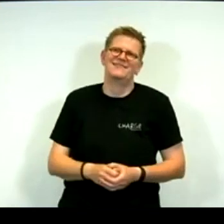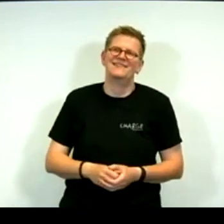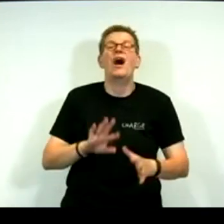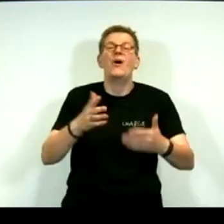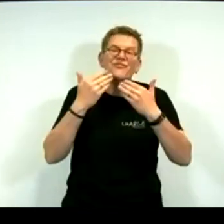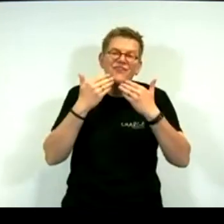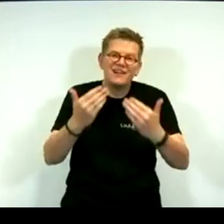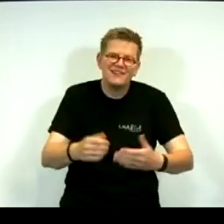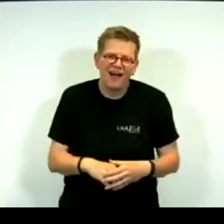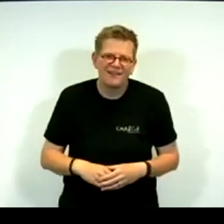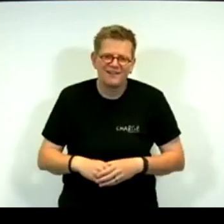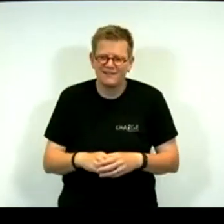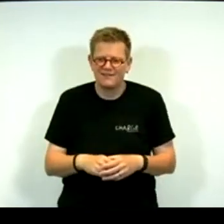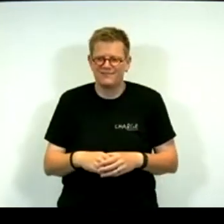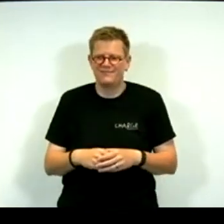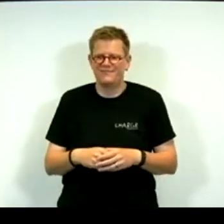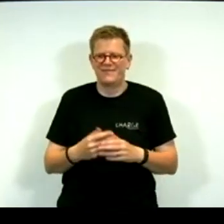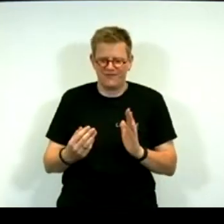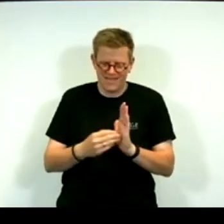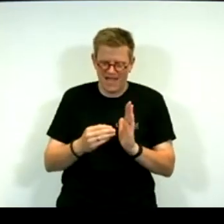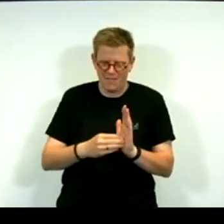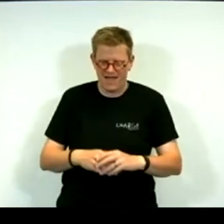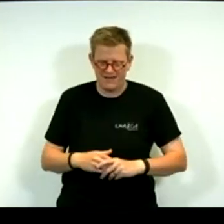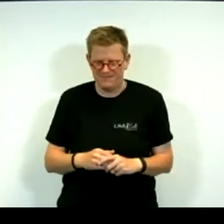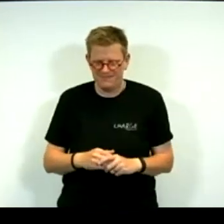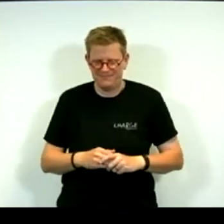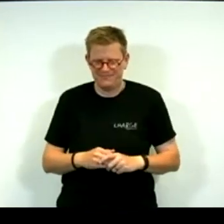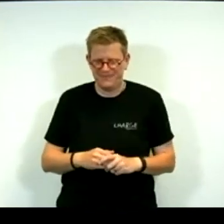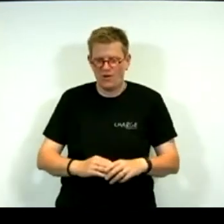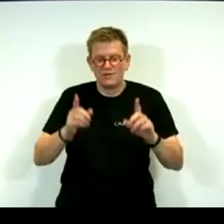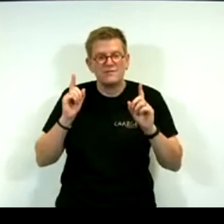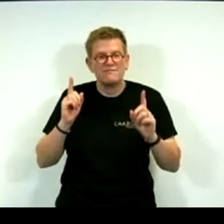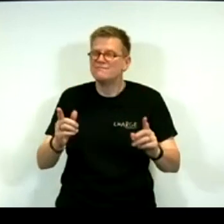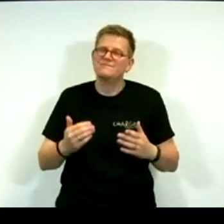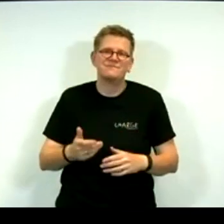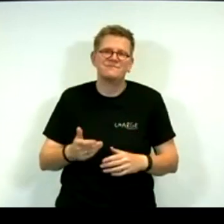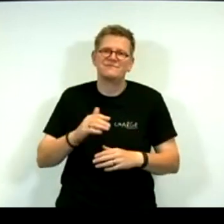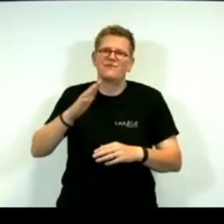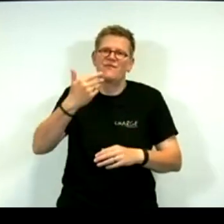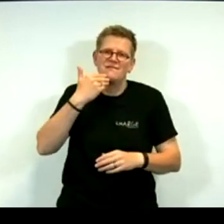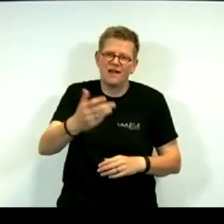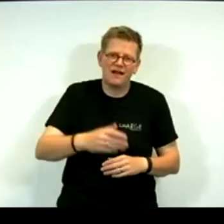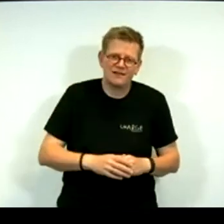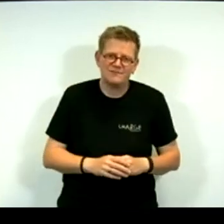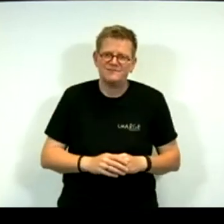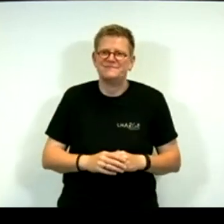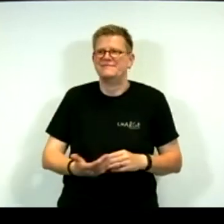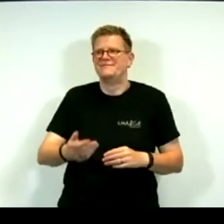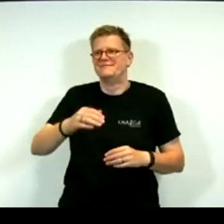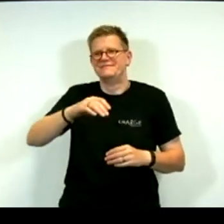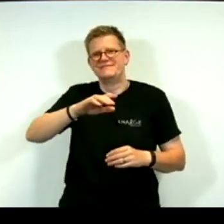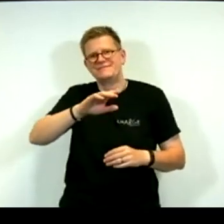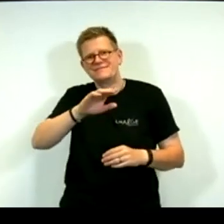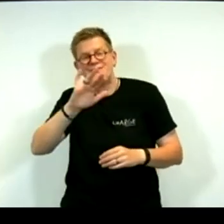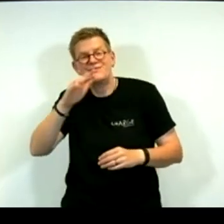So, again, thank you for making it possible. And all of us are sending very warm greetings and regards